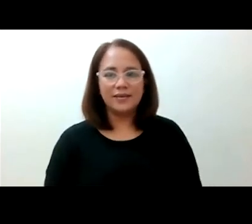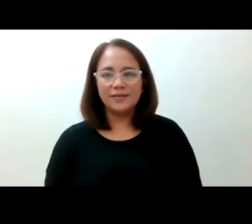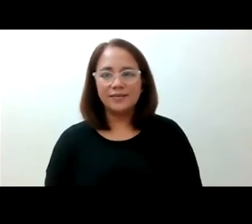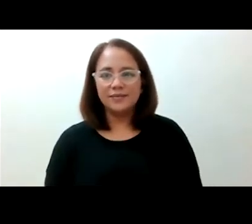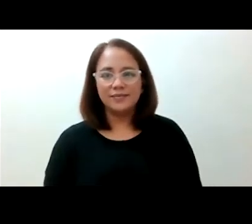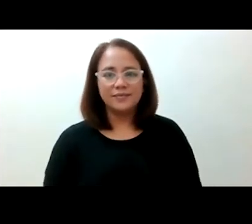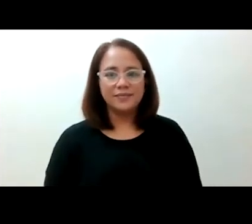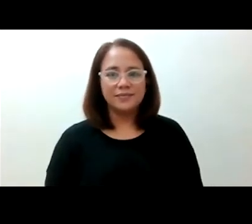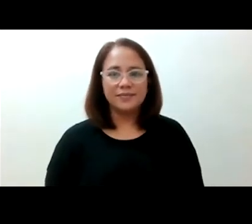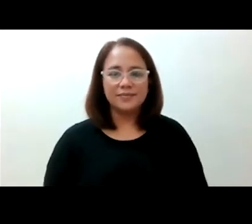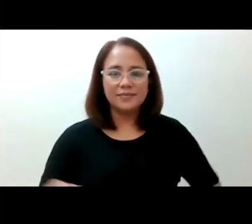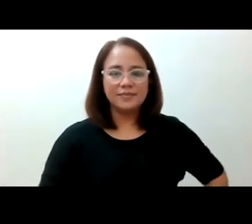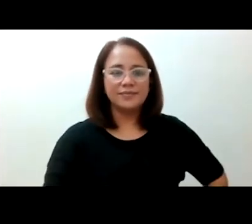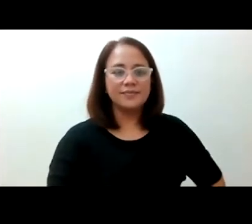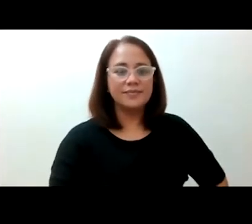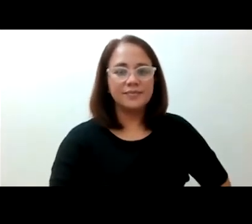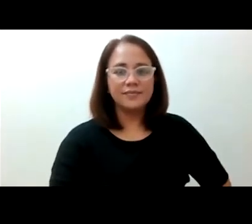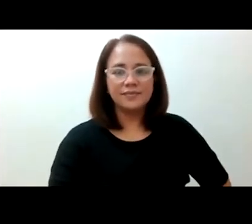I see A.